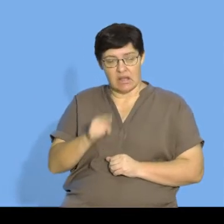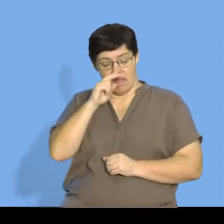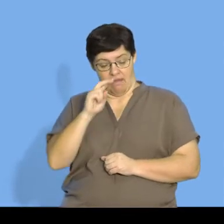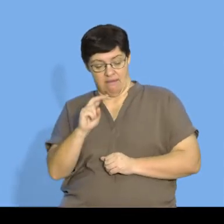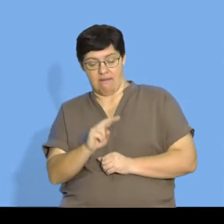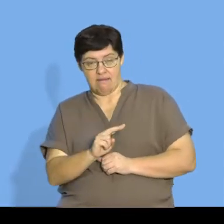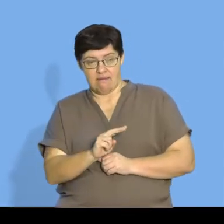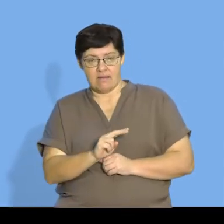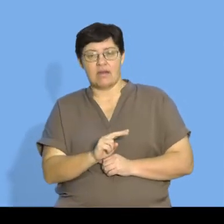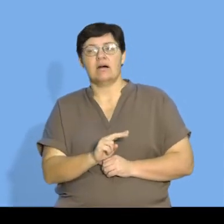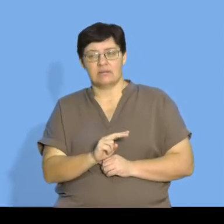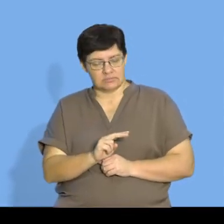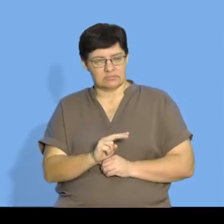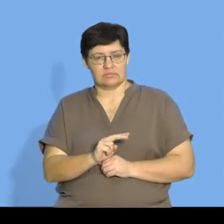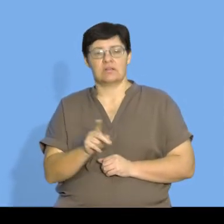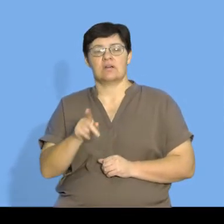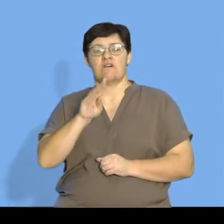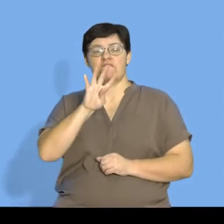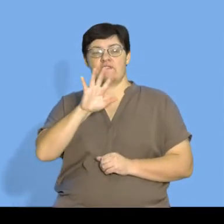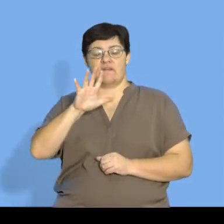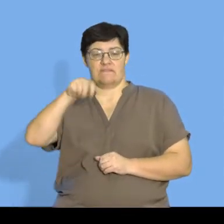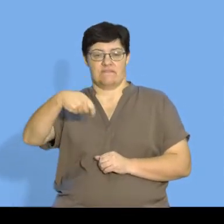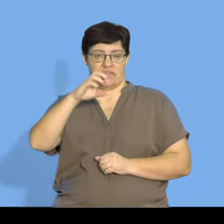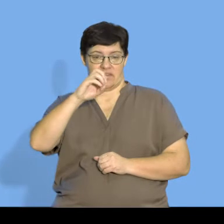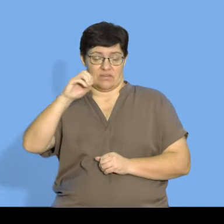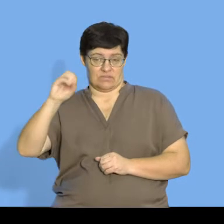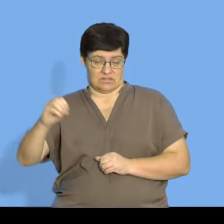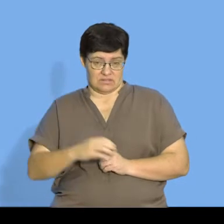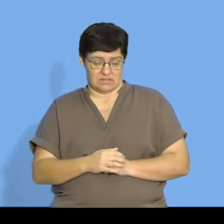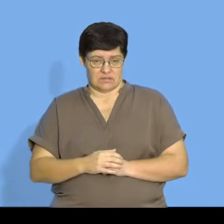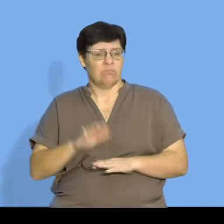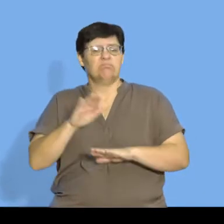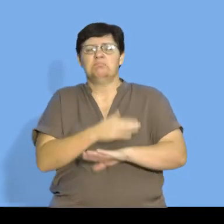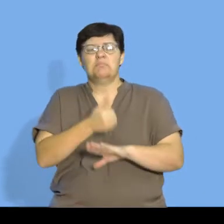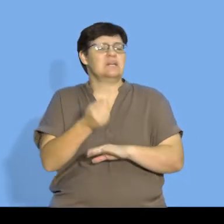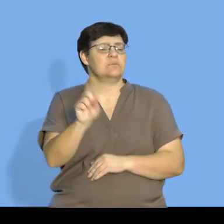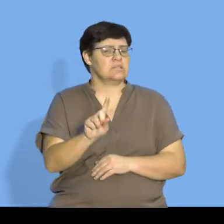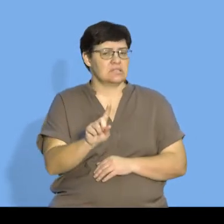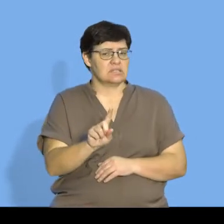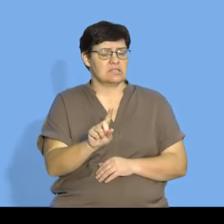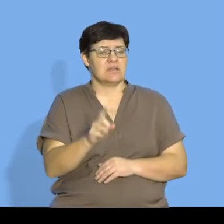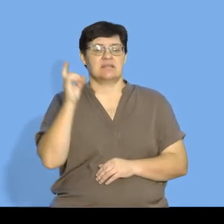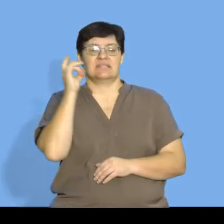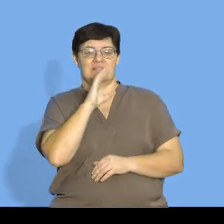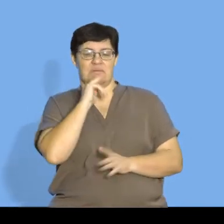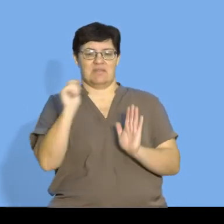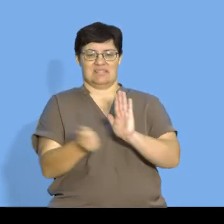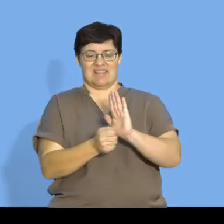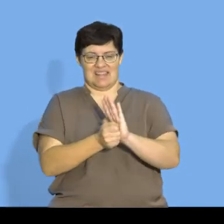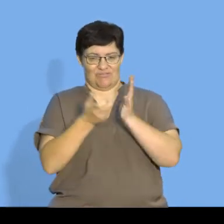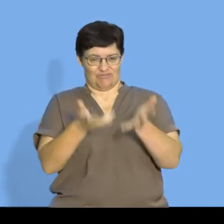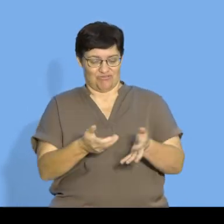are looking for, there is my 45,000. Can you see? It is based on my September